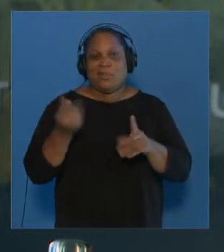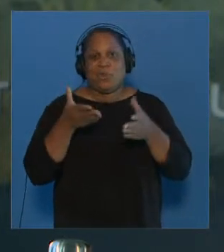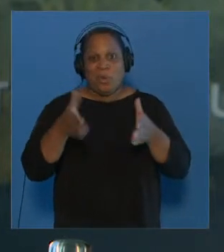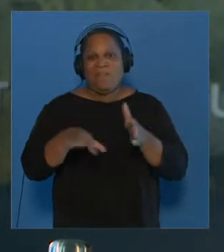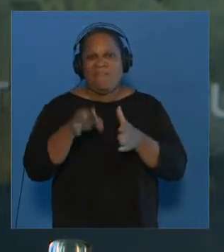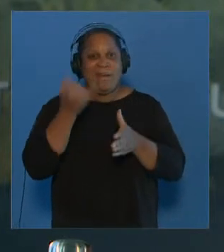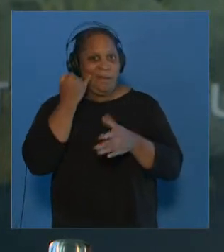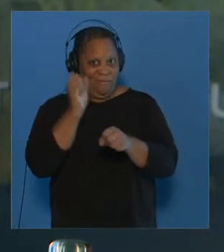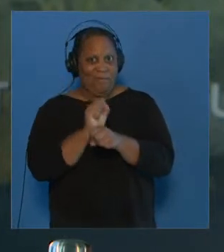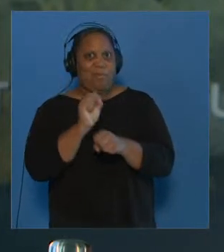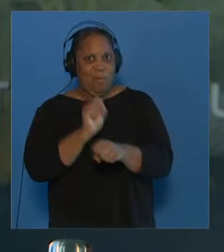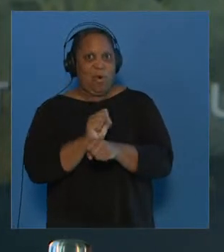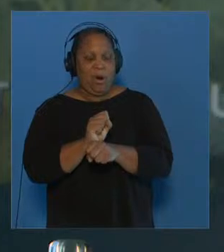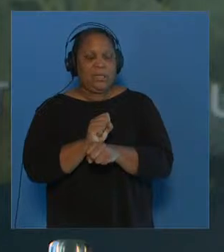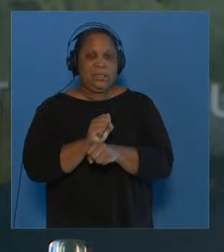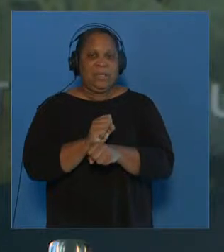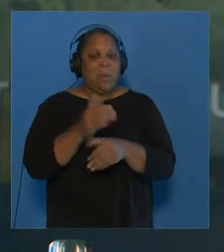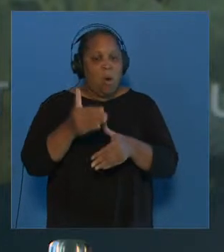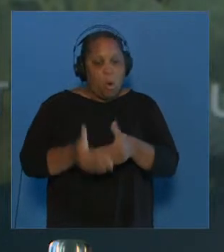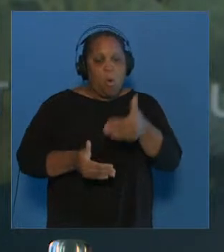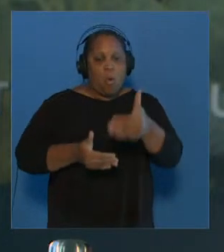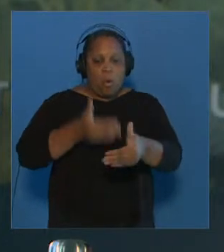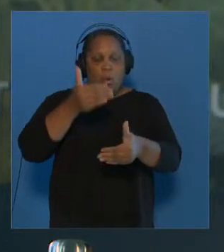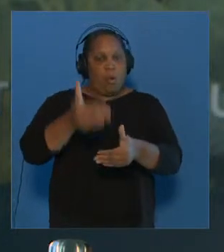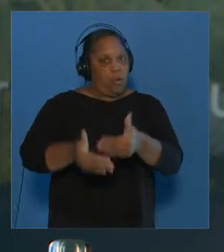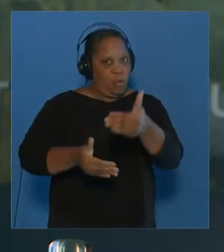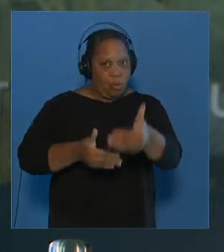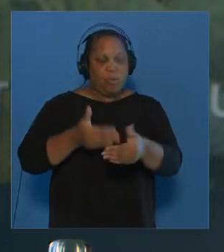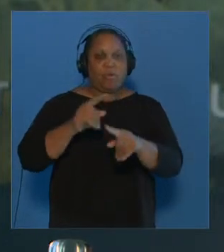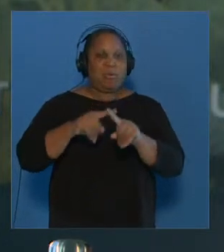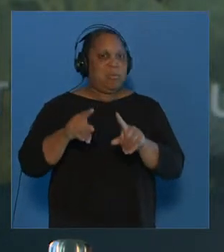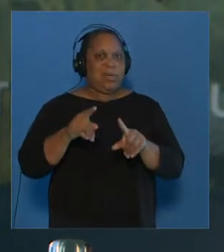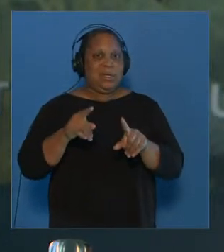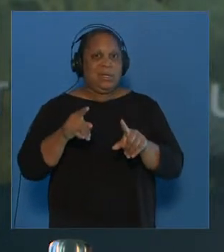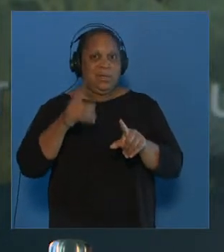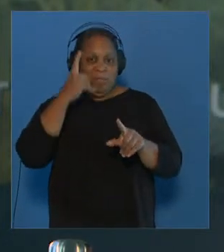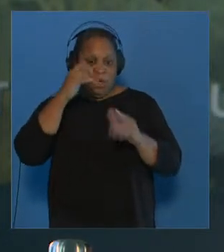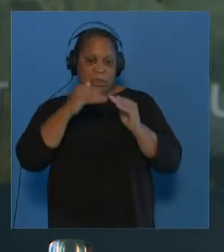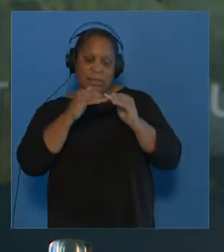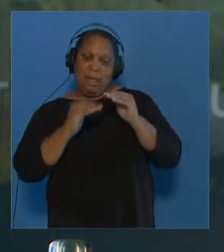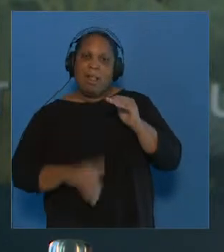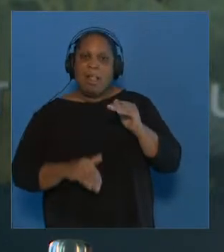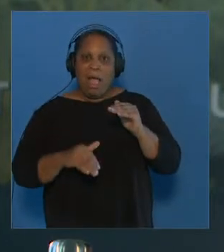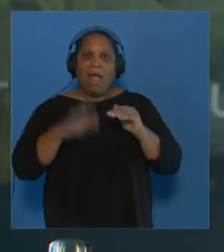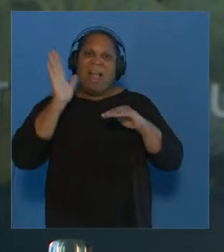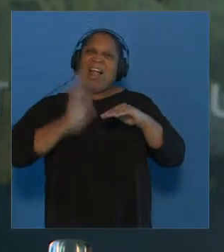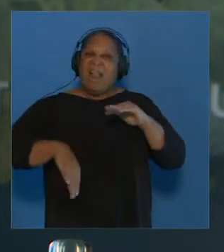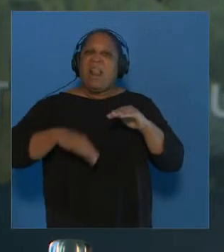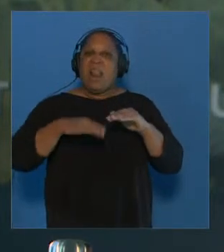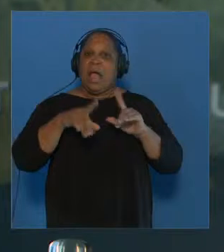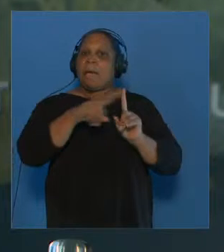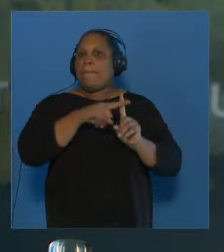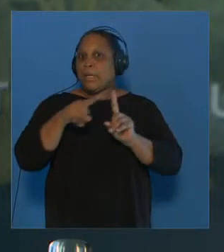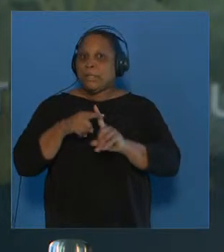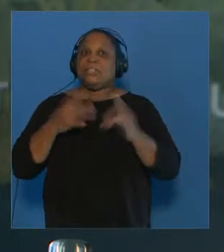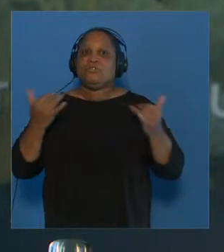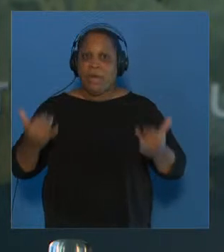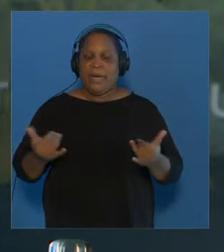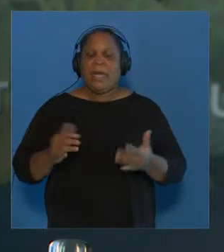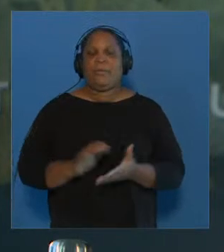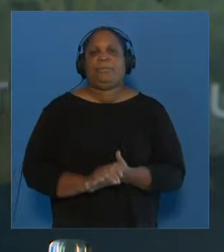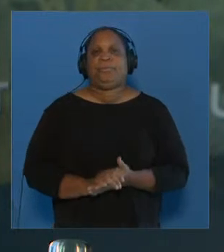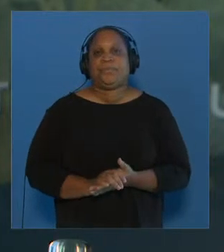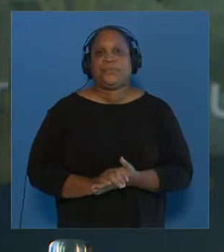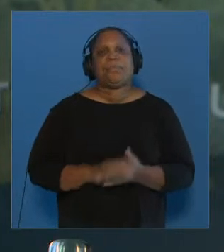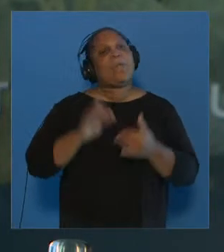is with positives. So that is an ongoing process, but it's not imminent because of the lack of positives that we have in Bermuda at the time. Gotcha.